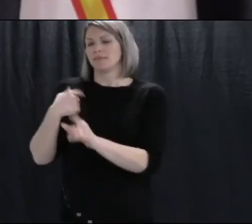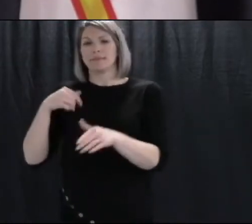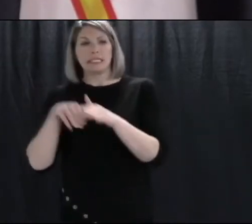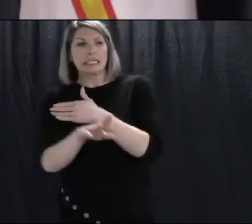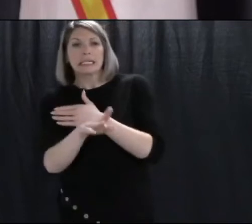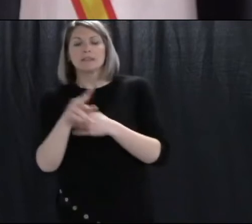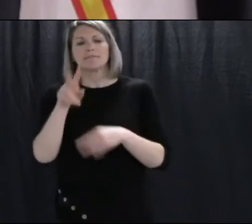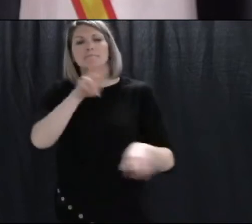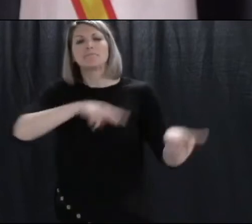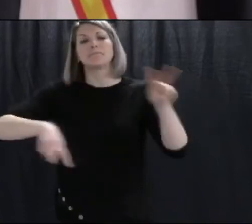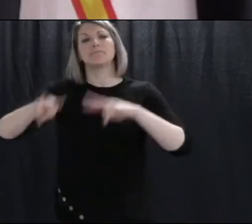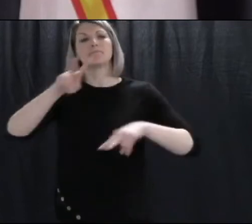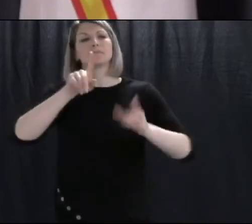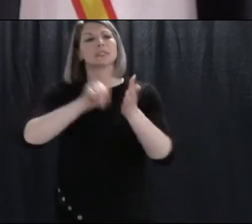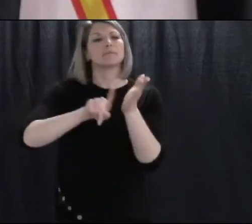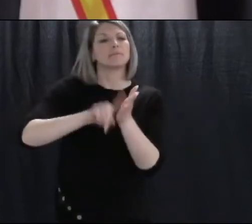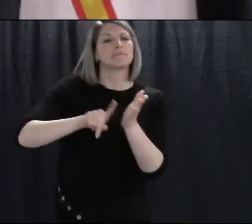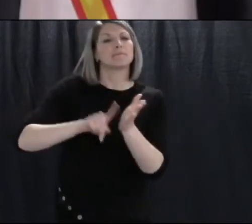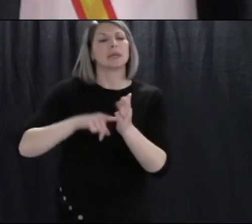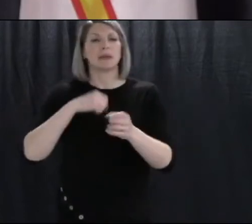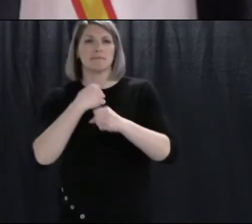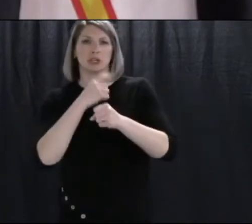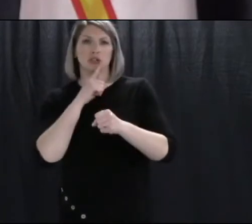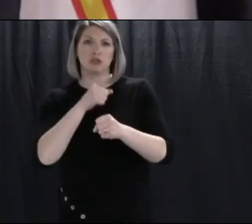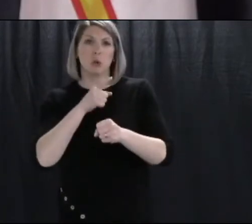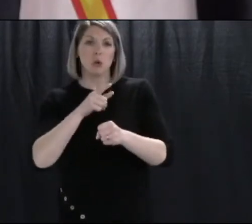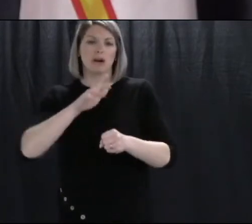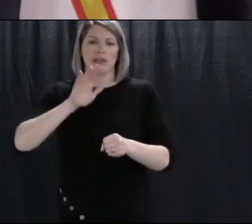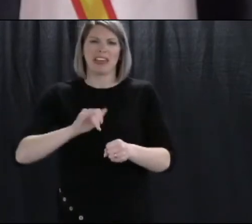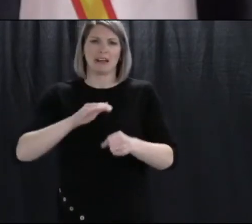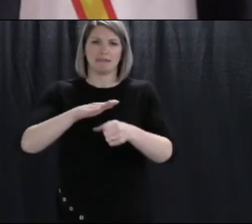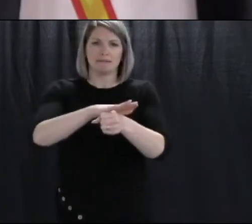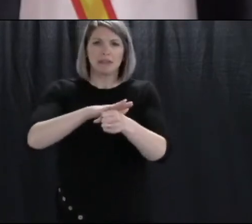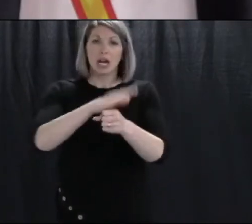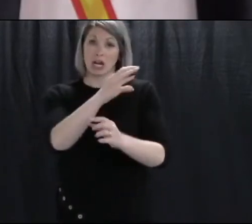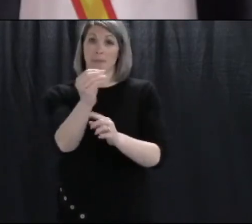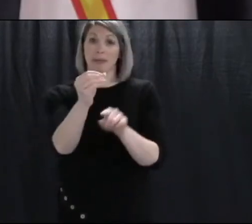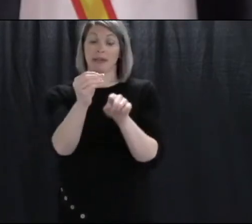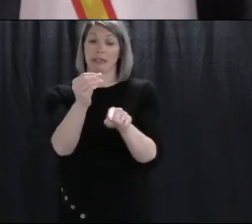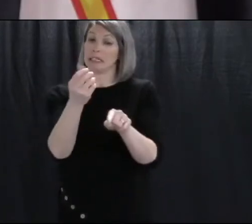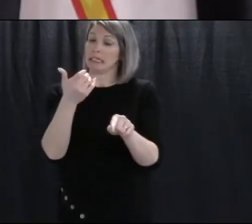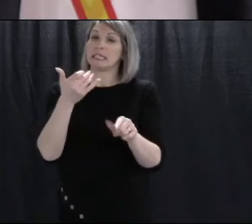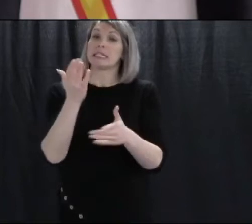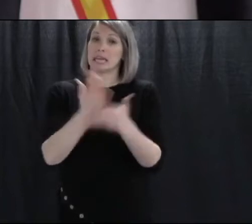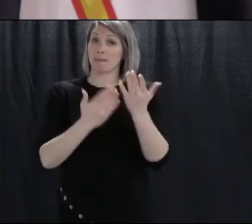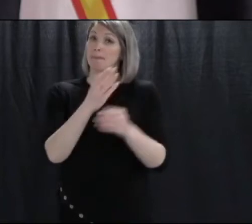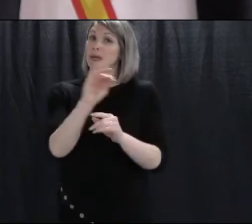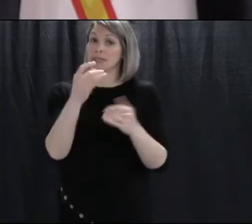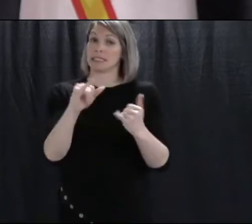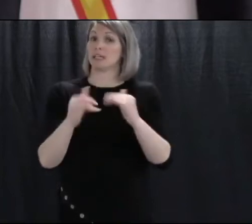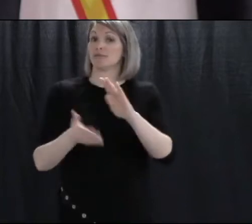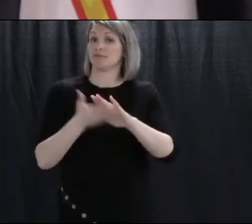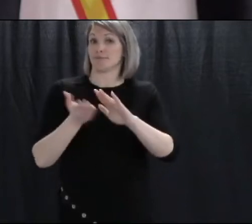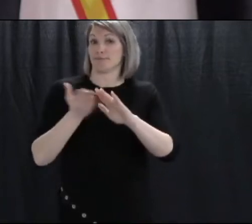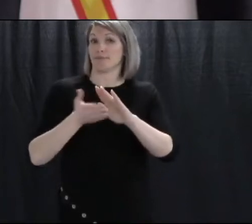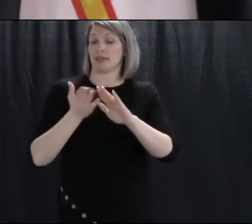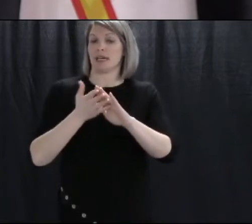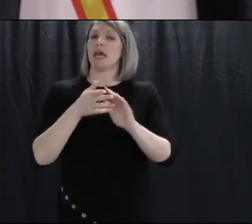having inspectors on sites to make sure that those companies, the ones that are still in operation, are doing